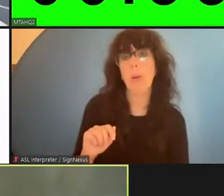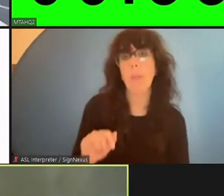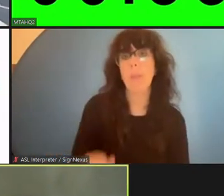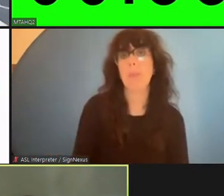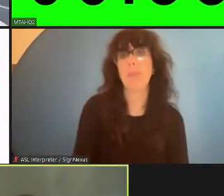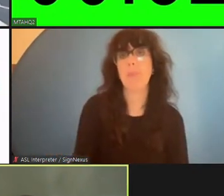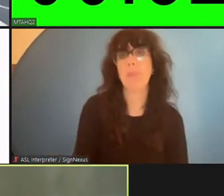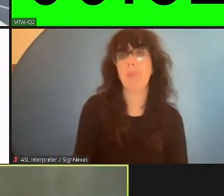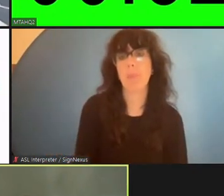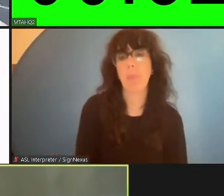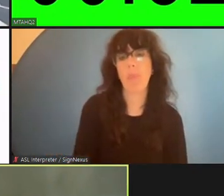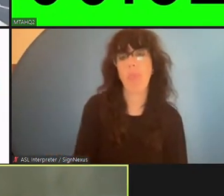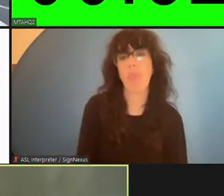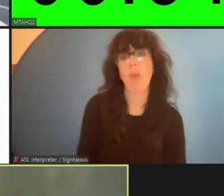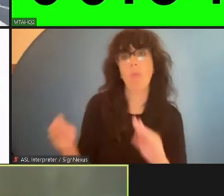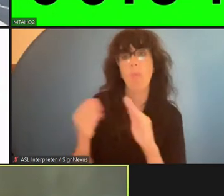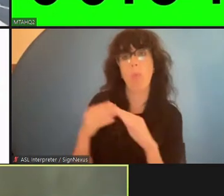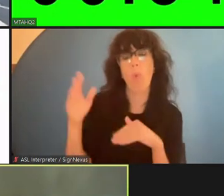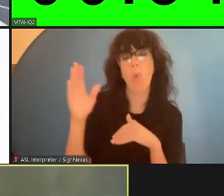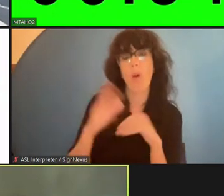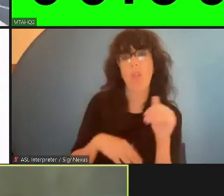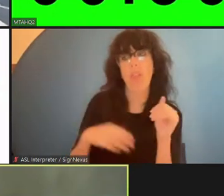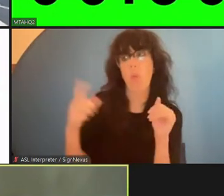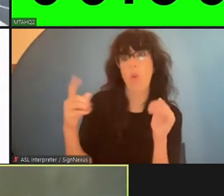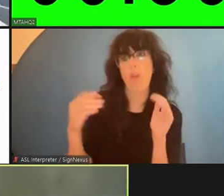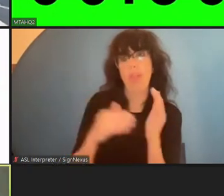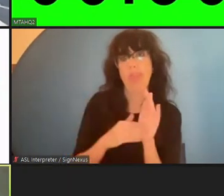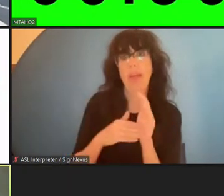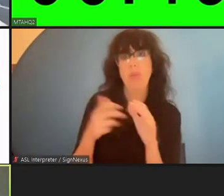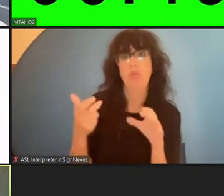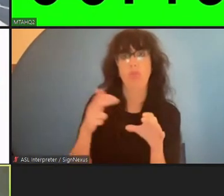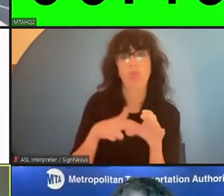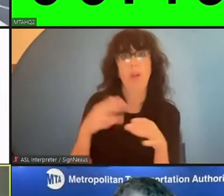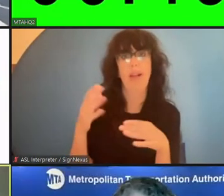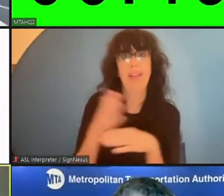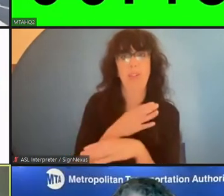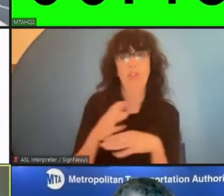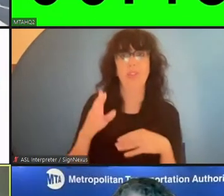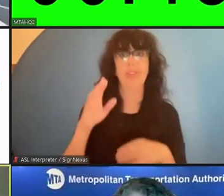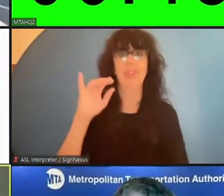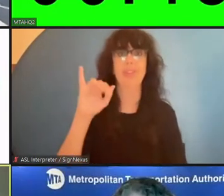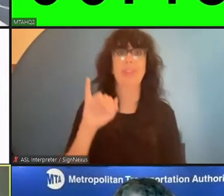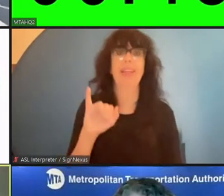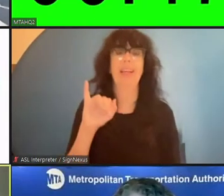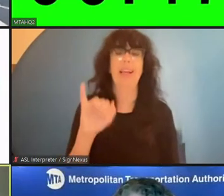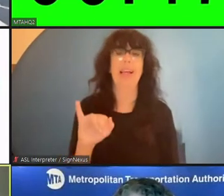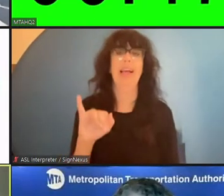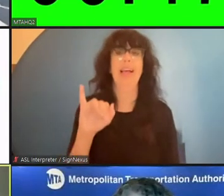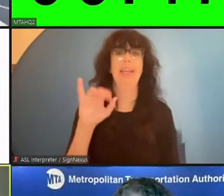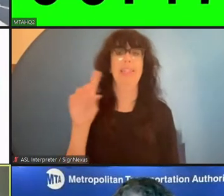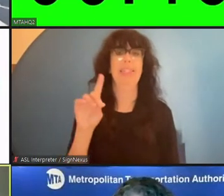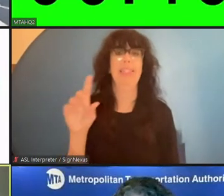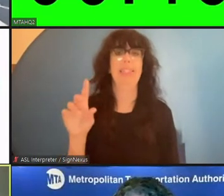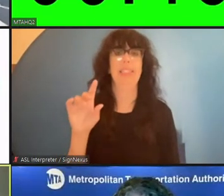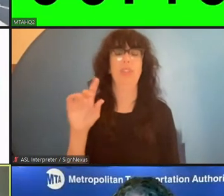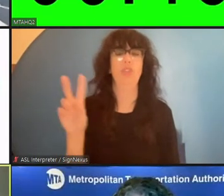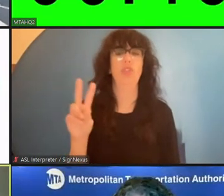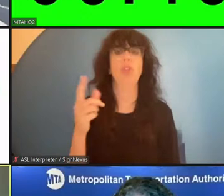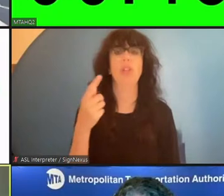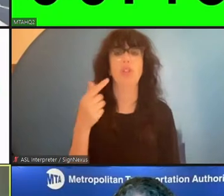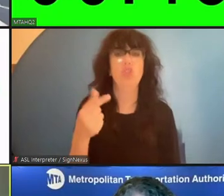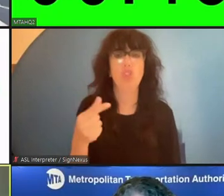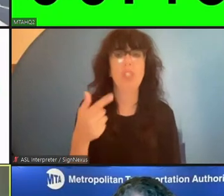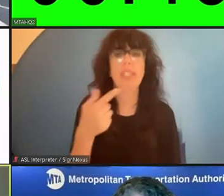of more than thousands rideshare drivers idg the independent drivers guild found that nine in ten rideshare